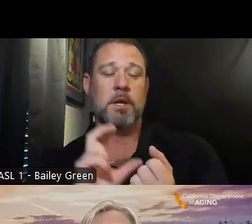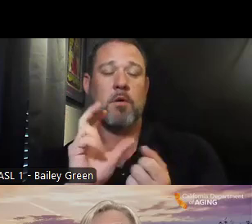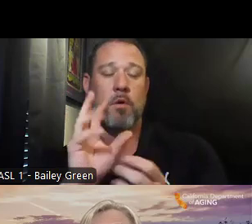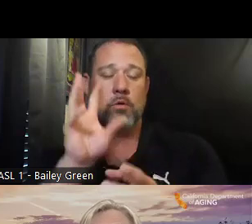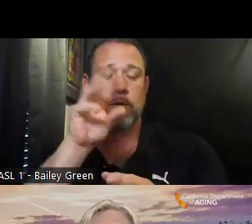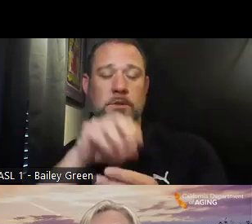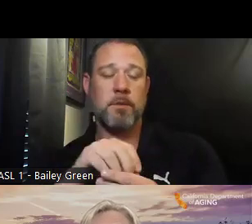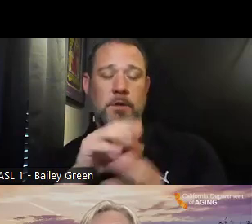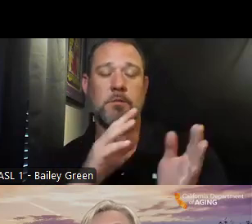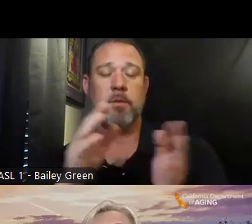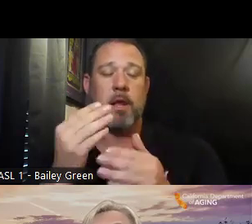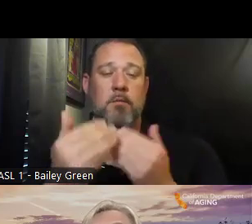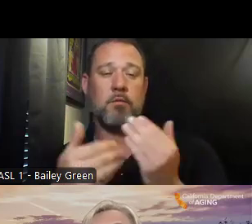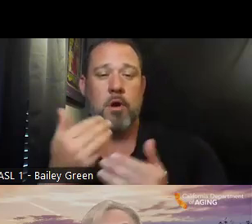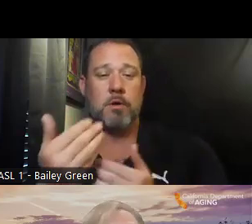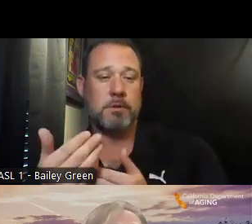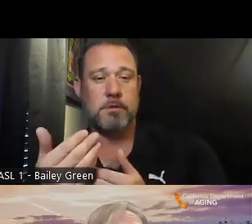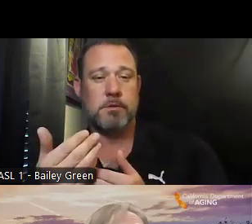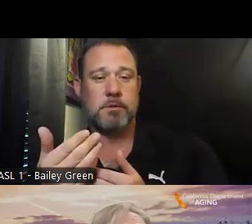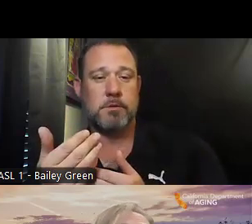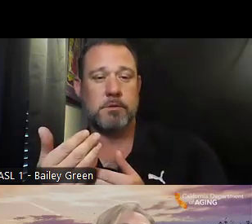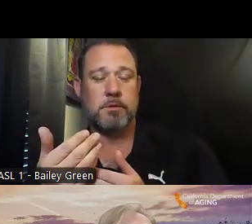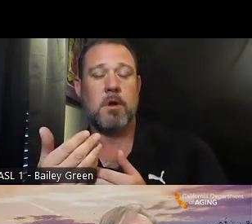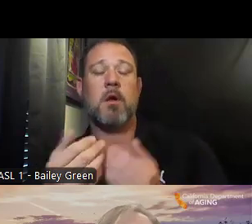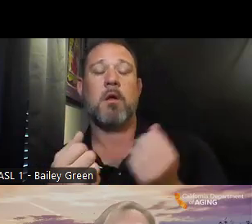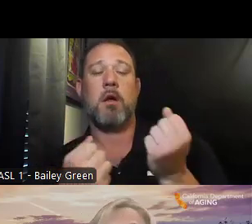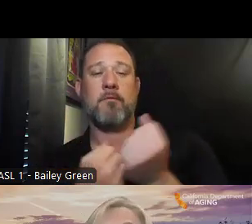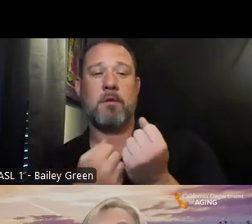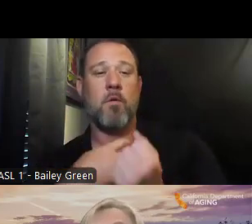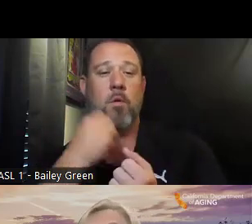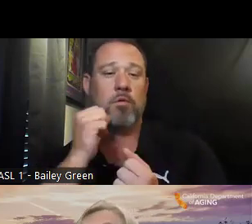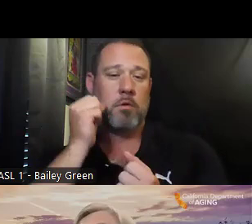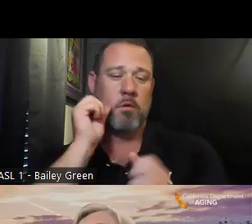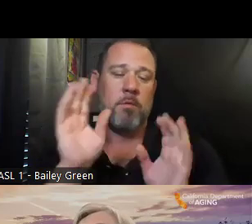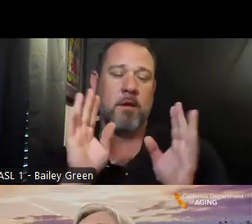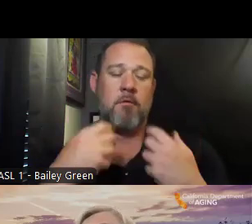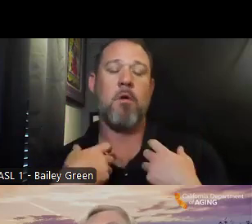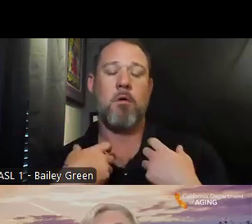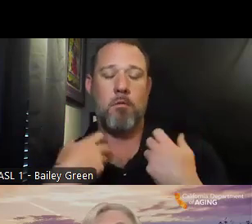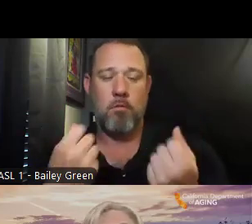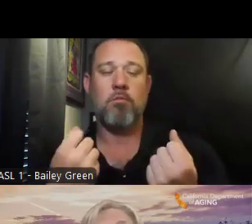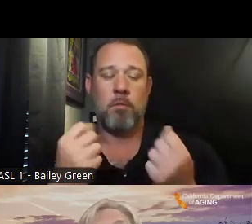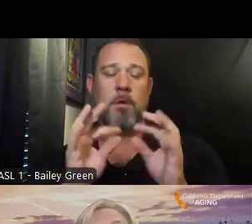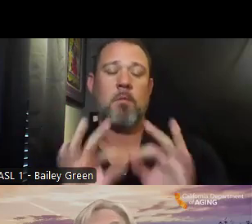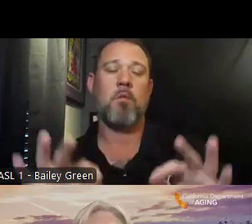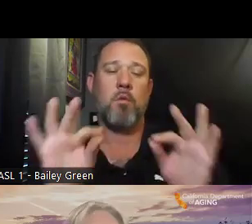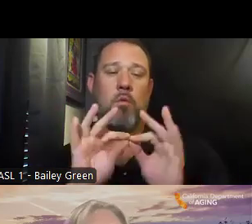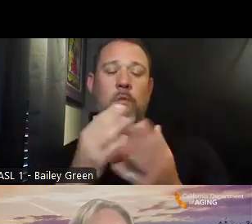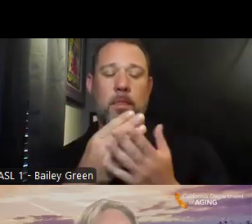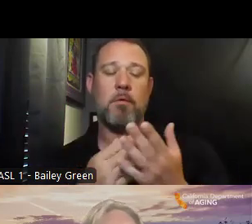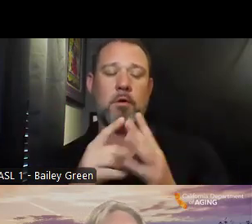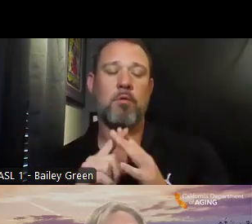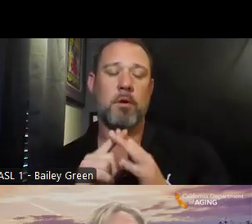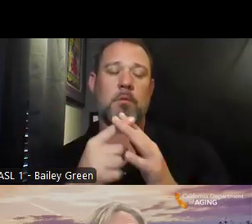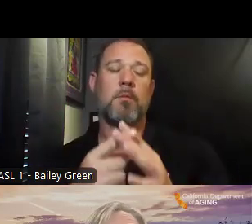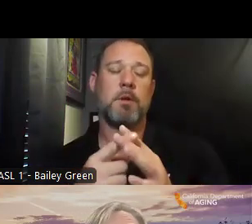in planning processes, and advocating for older adult behavioral health really is going to be an important piece through the